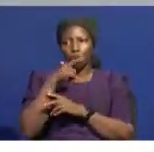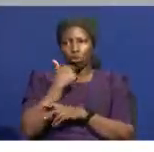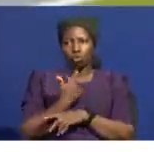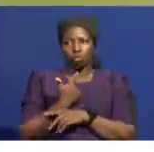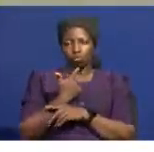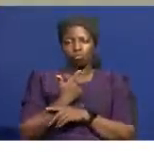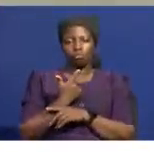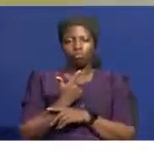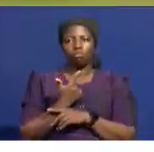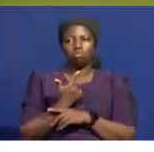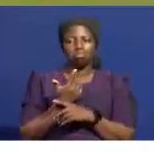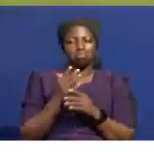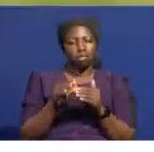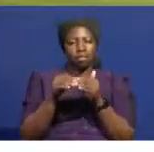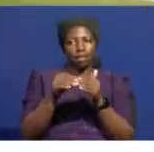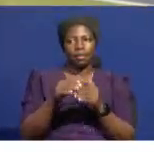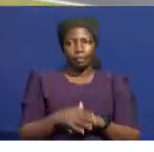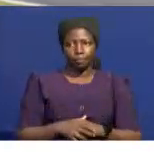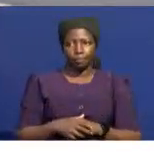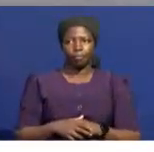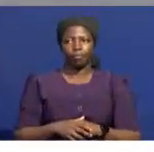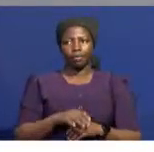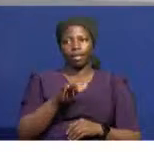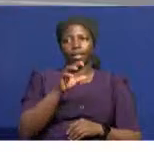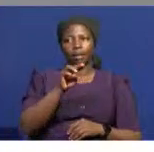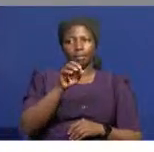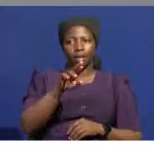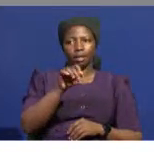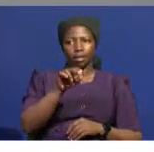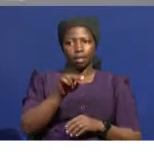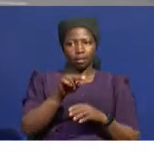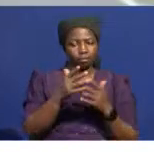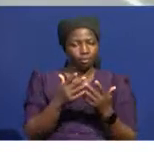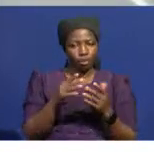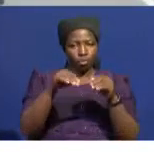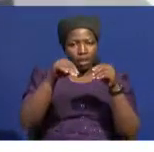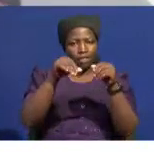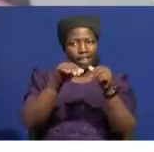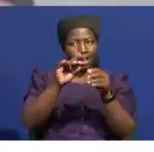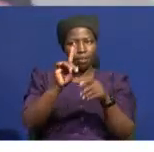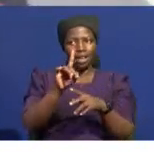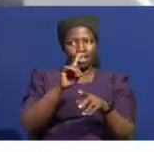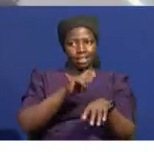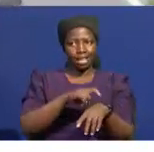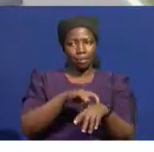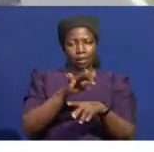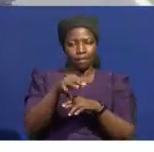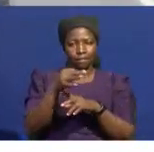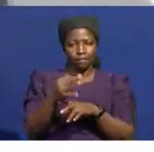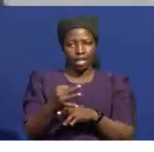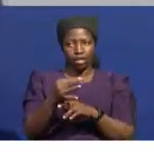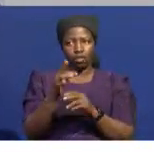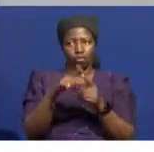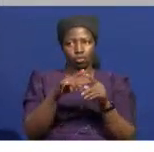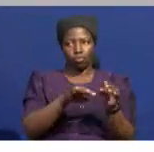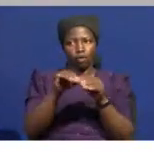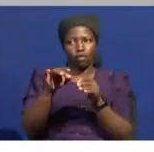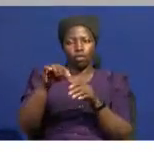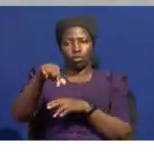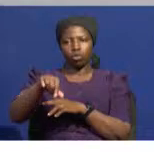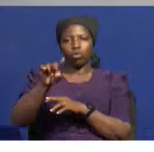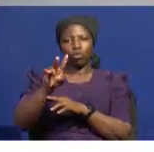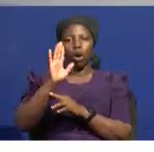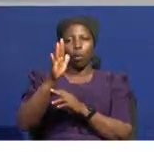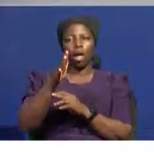Ferrari. Aston Martin's Lance Stroll suffered a shock exit in qualifying one after he failed to find the pace to take him through to Q2. He will line